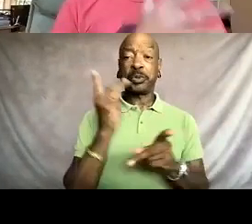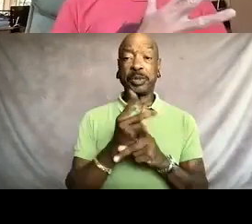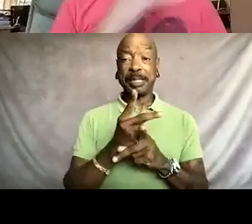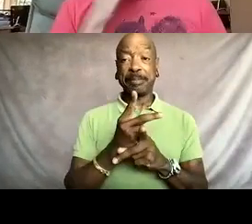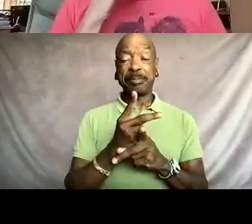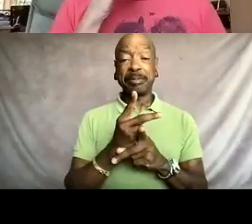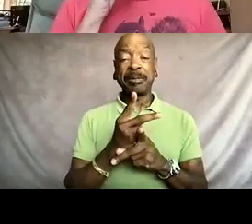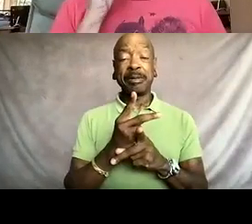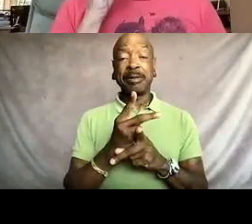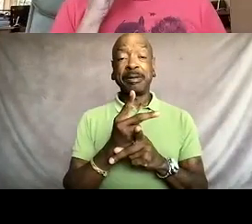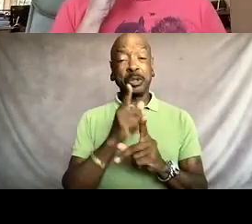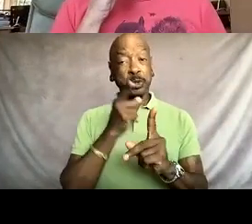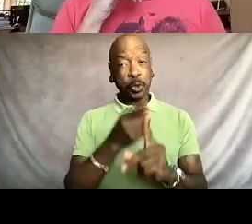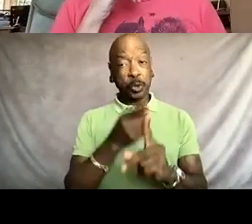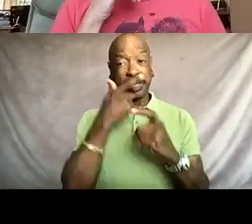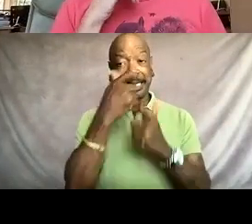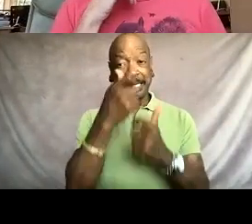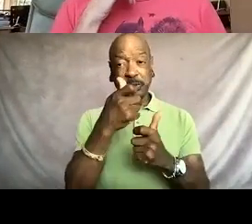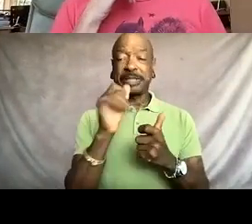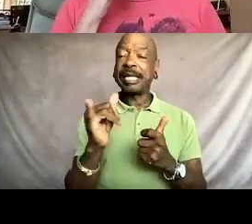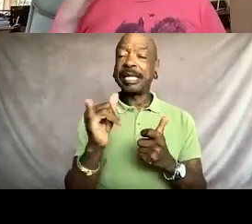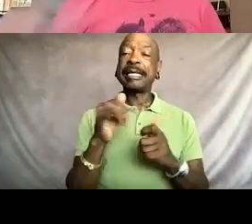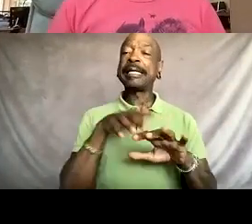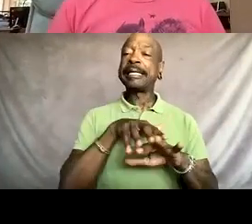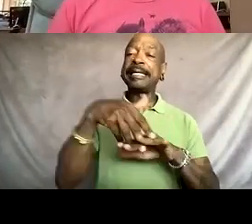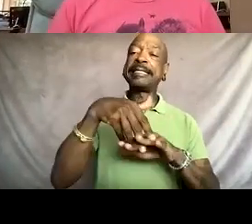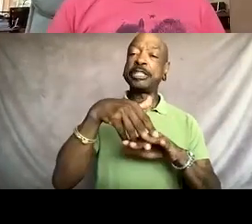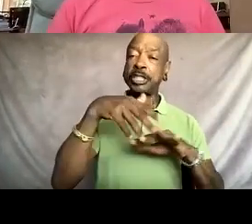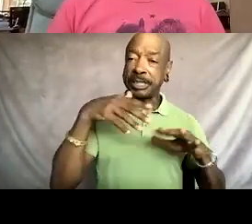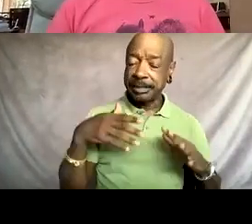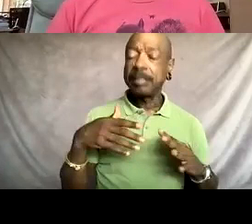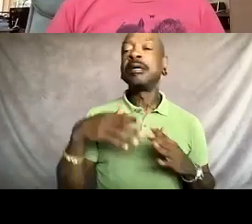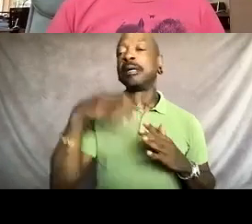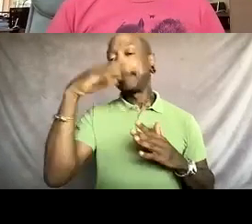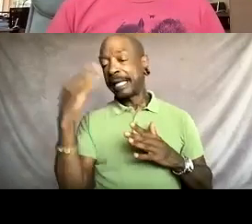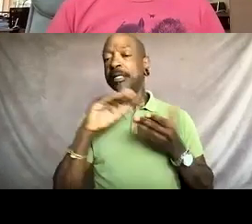certain interests, such as Indigenous communities and Black communities.